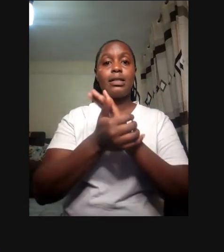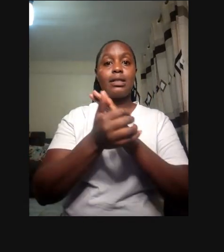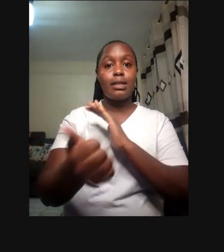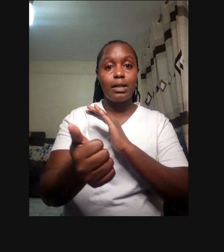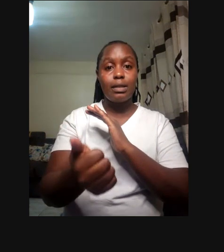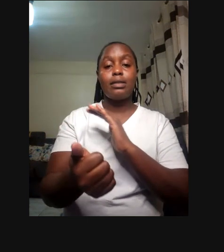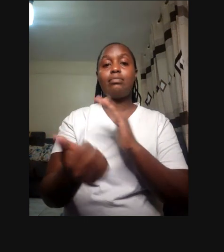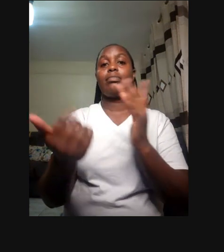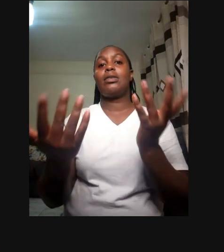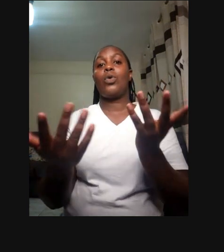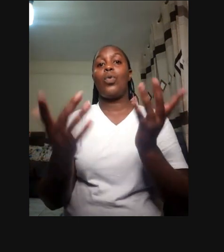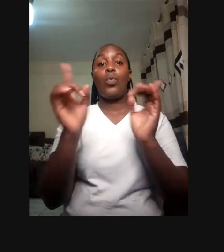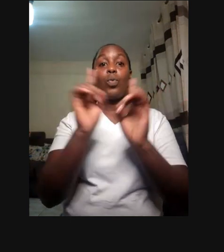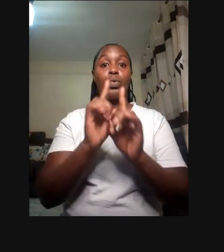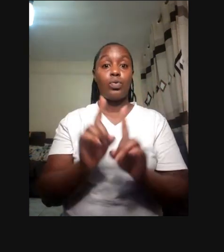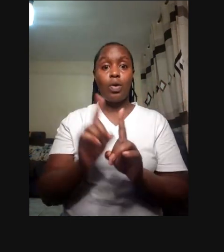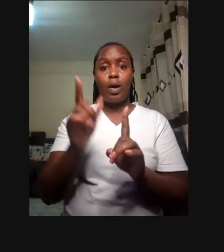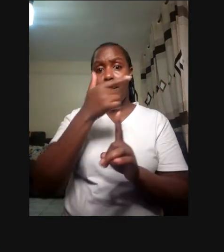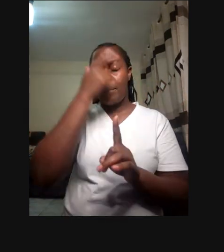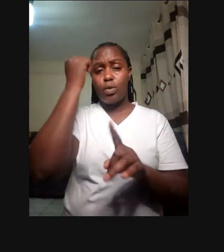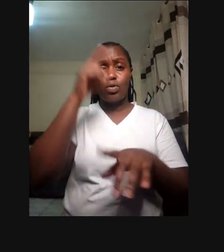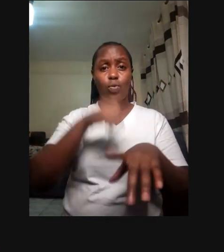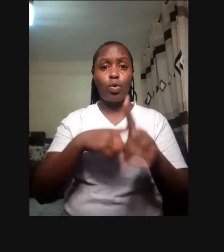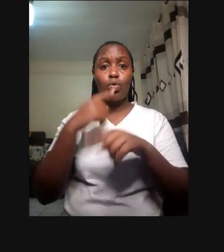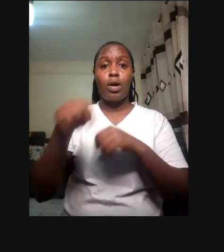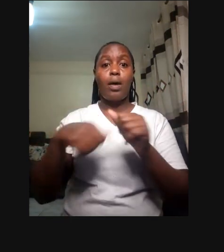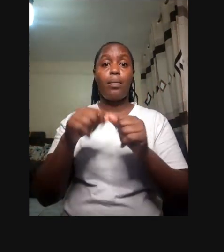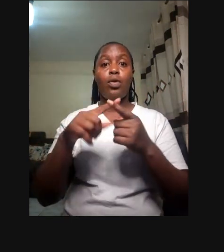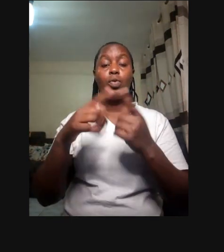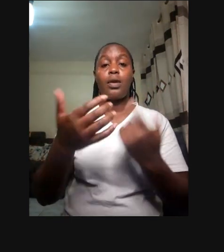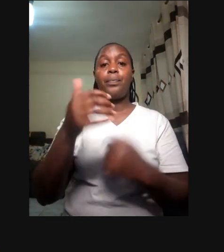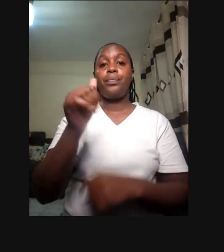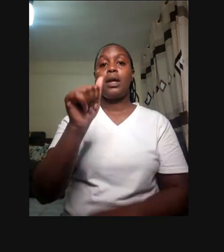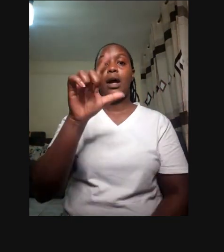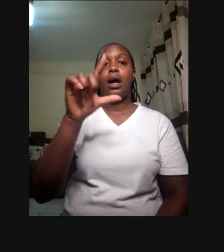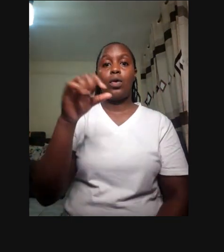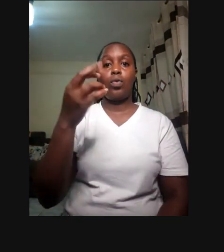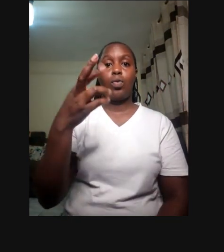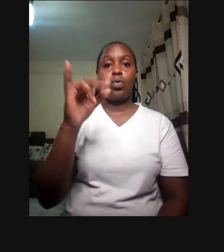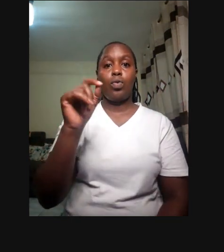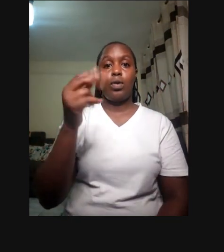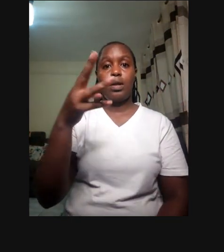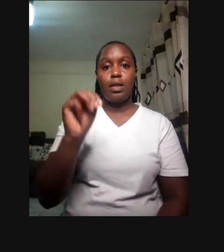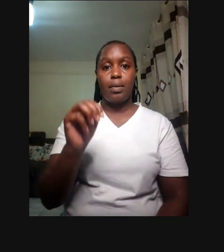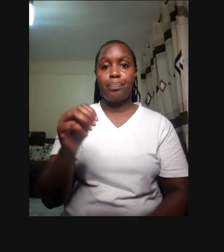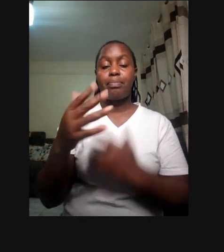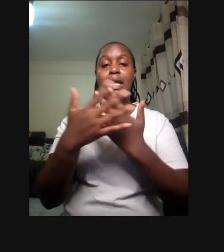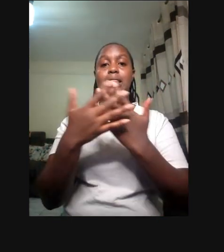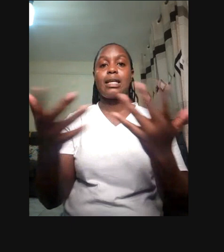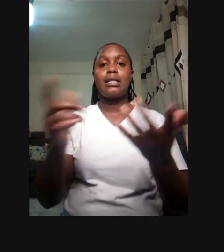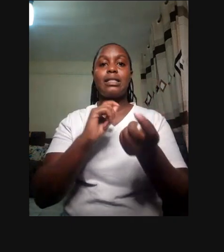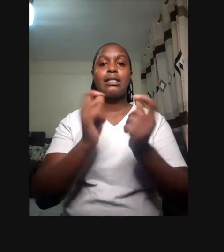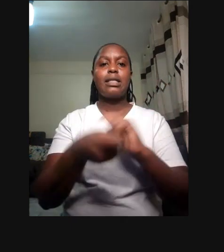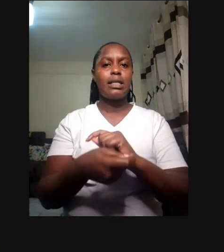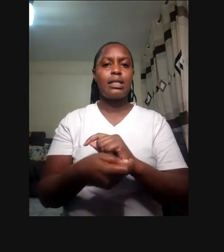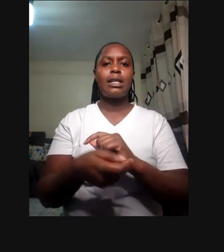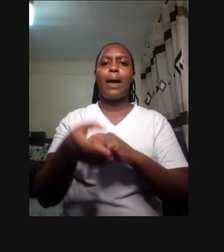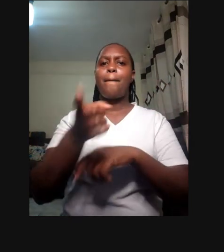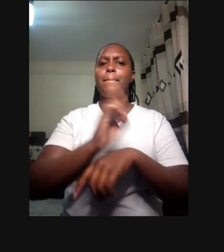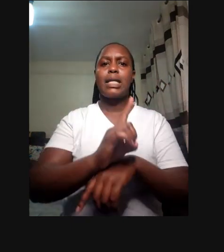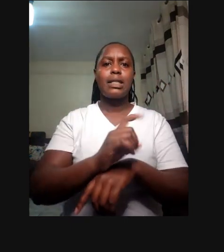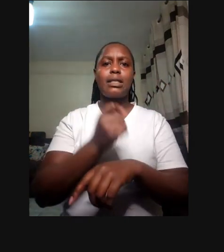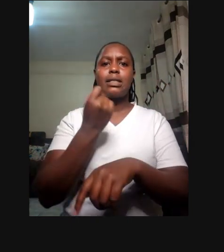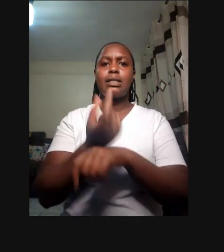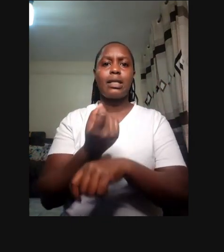learn. Because when you talk about algorithms, things change in days, in minutes, in seconds. And people are